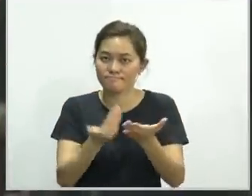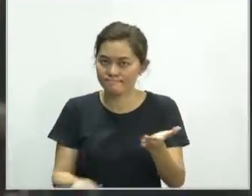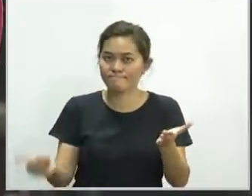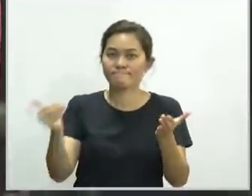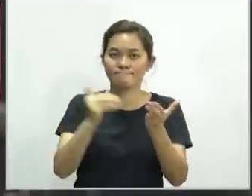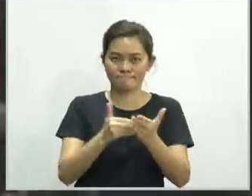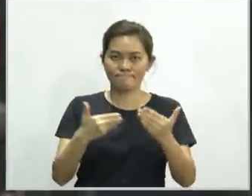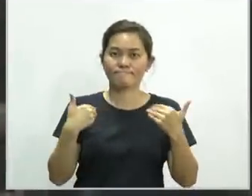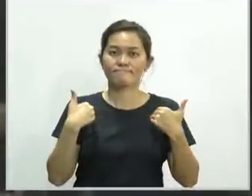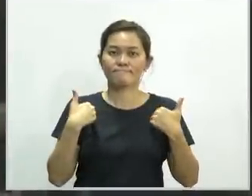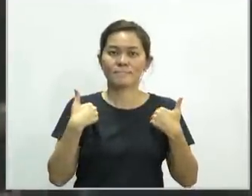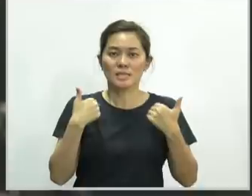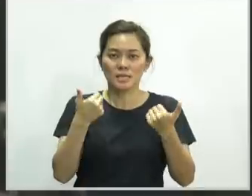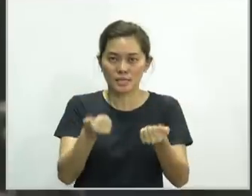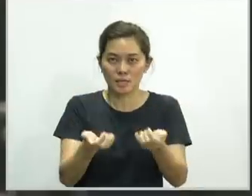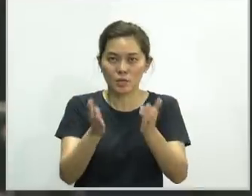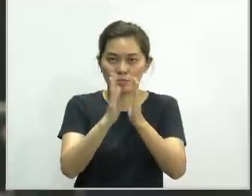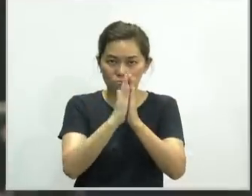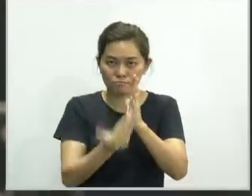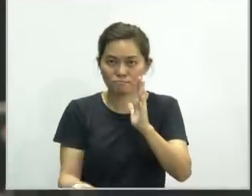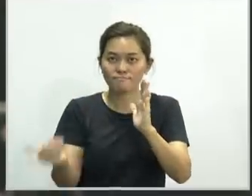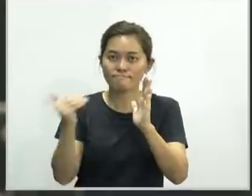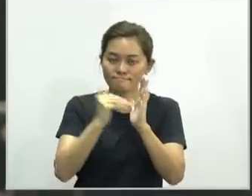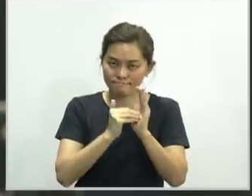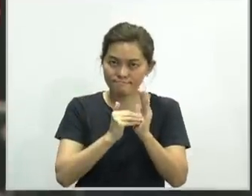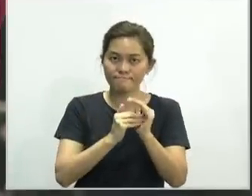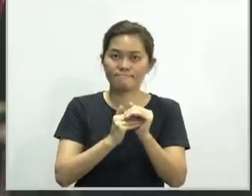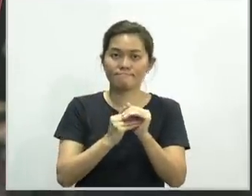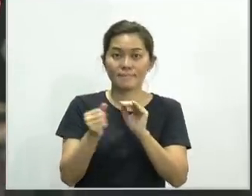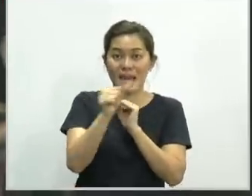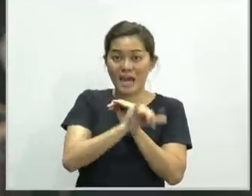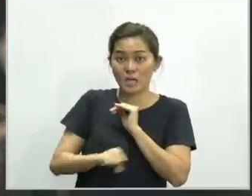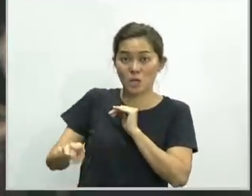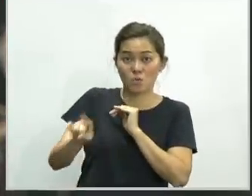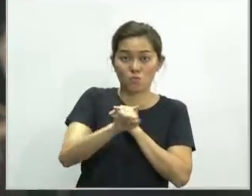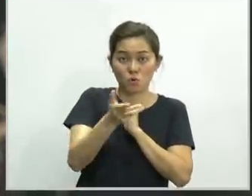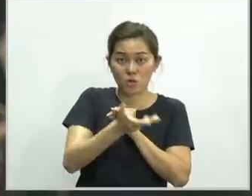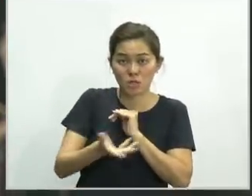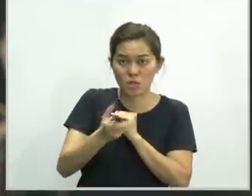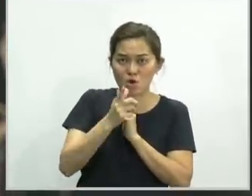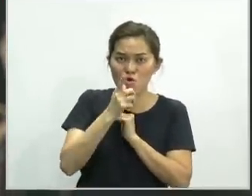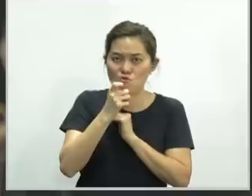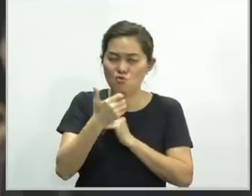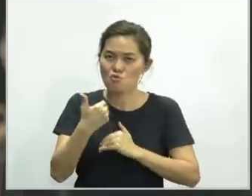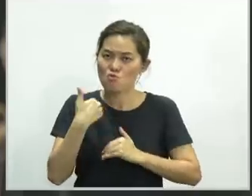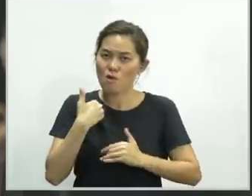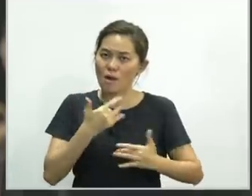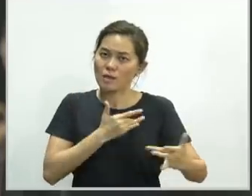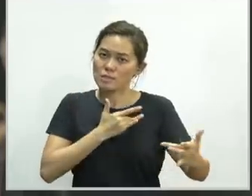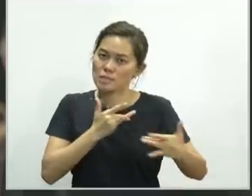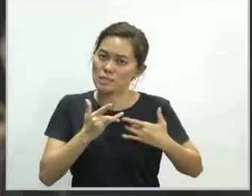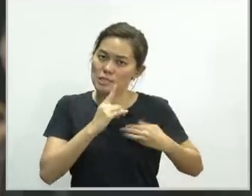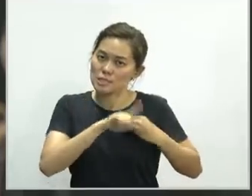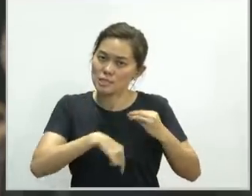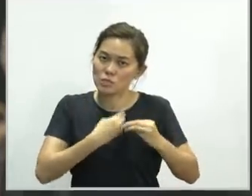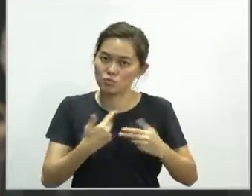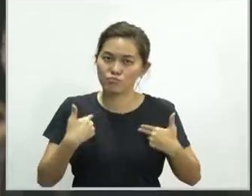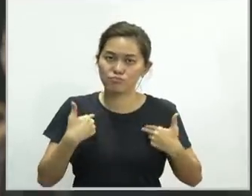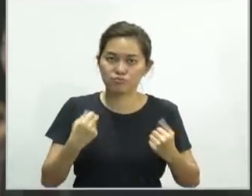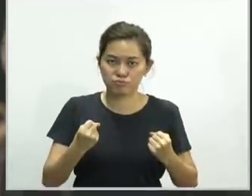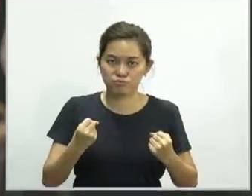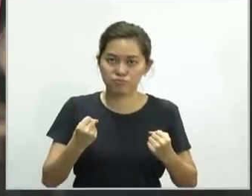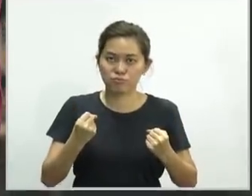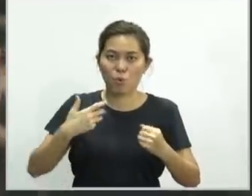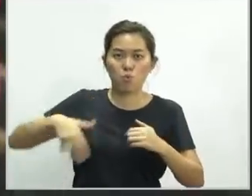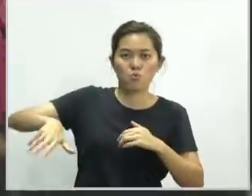for anyone here who has a concern about their health. We